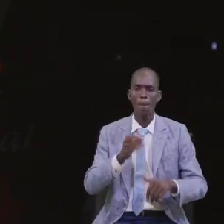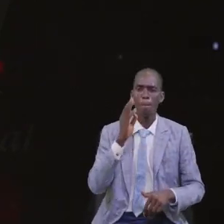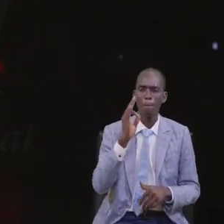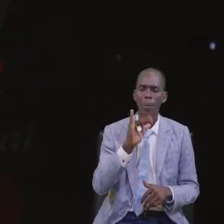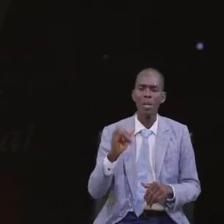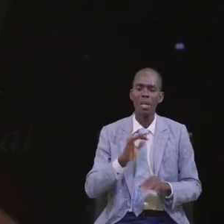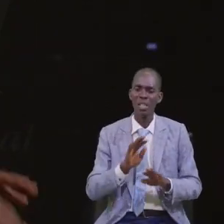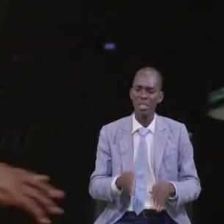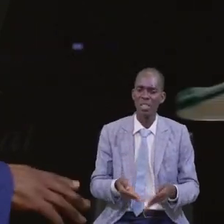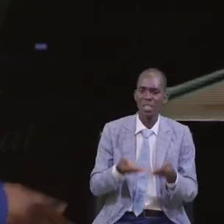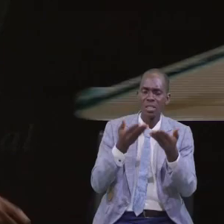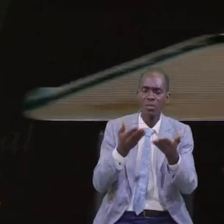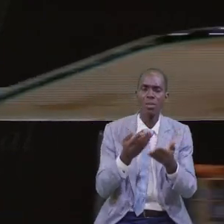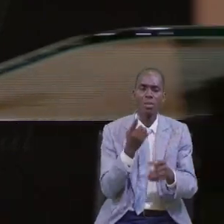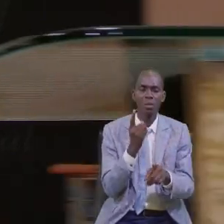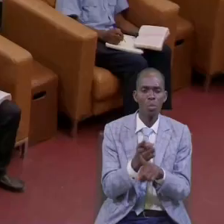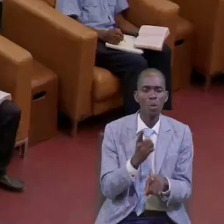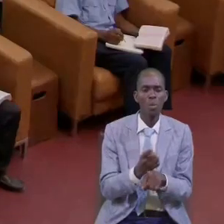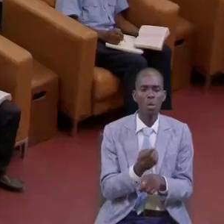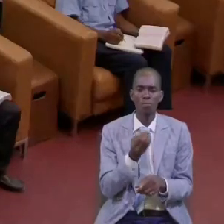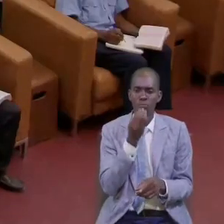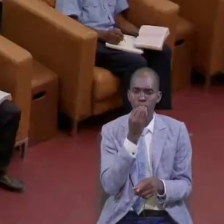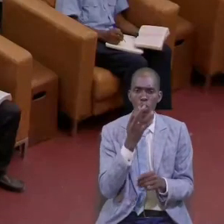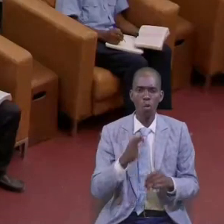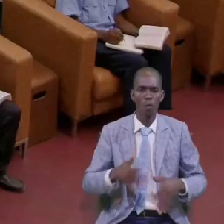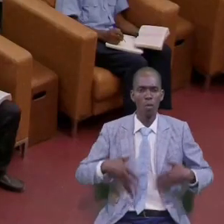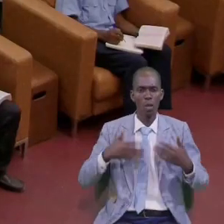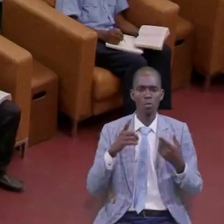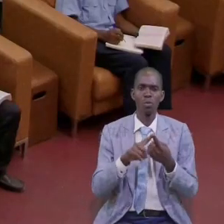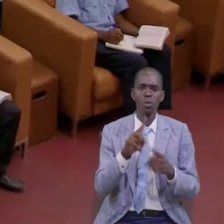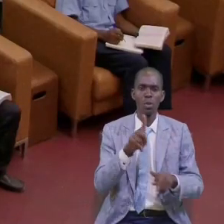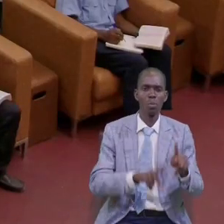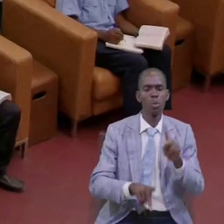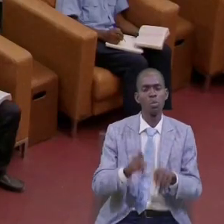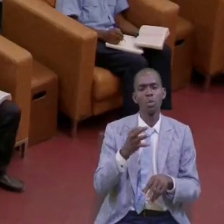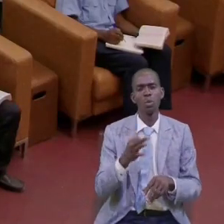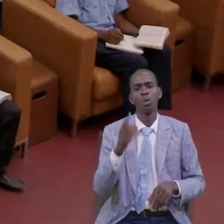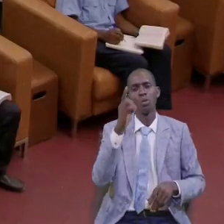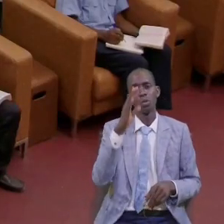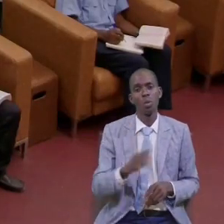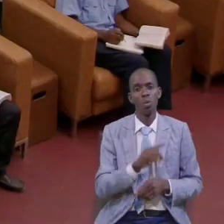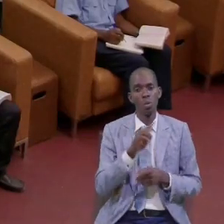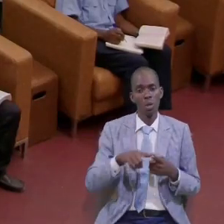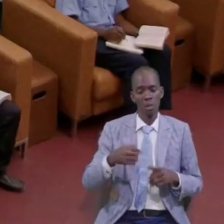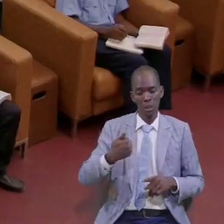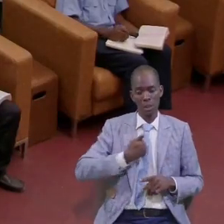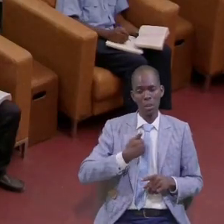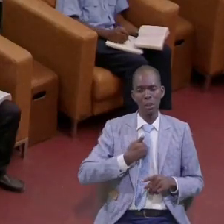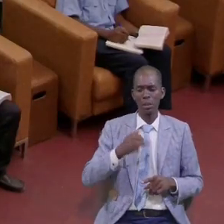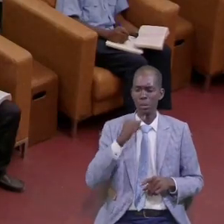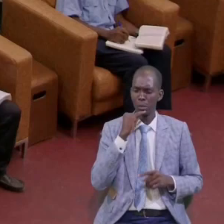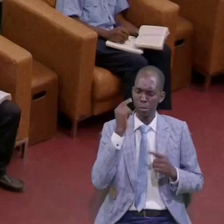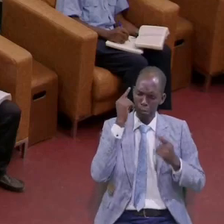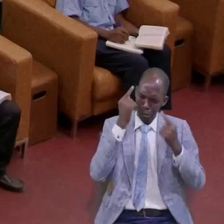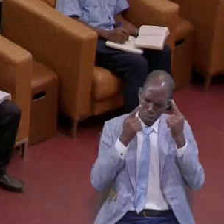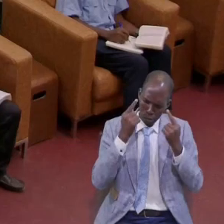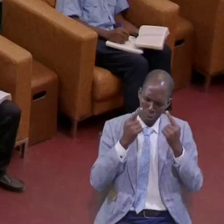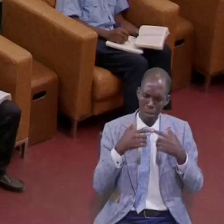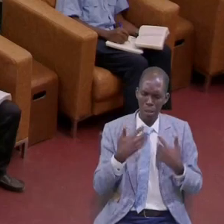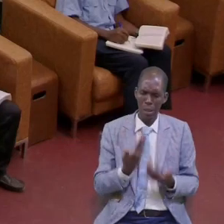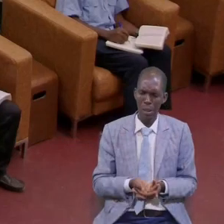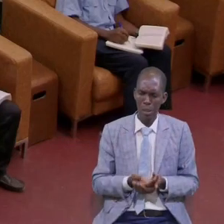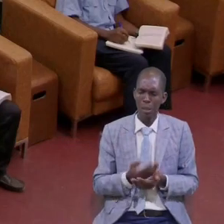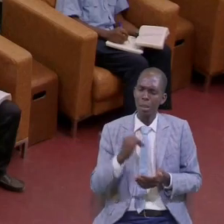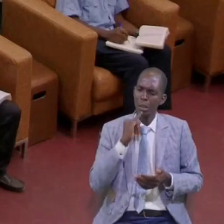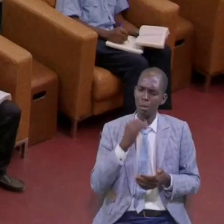giving the balanced food to the people of God. When he himself is wondering how is the work bearing fruit and